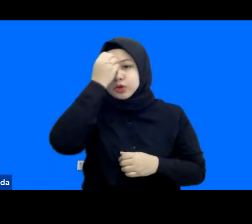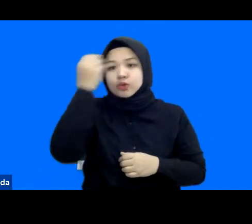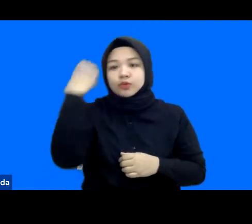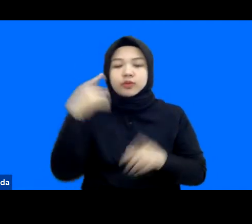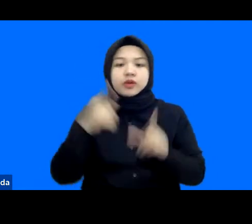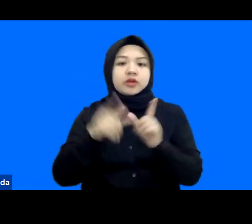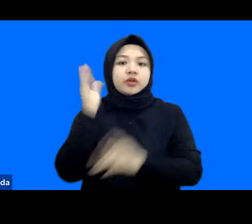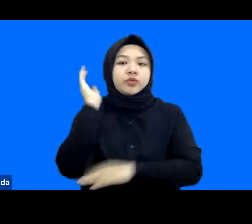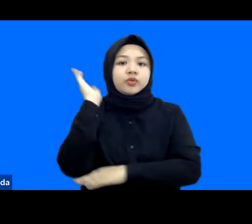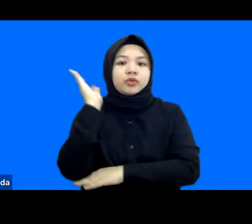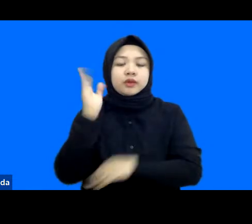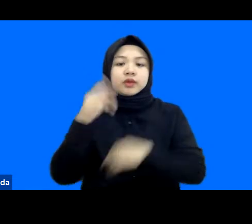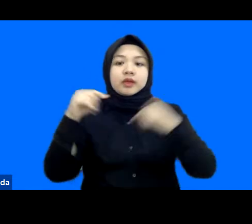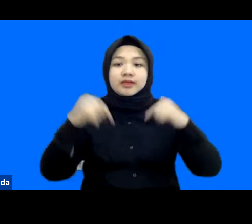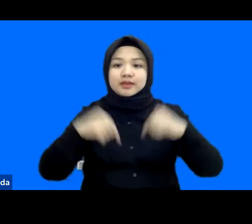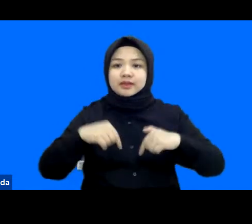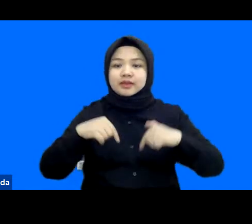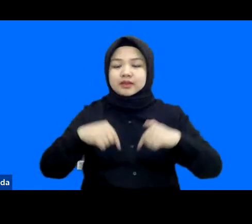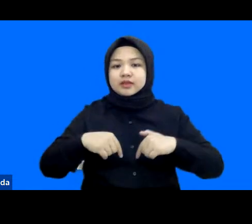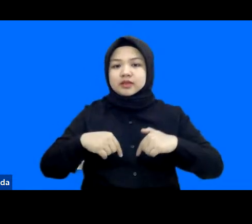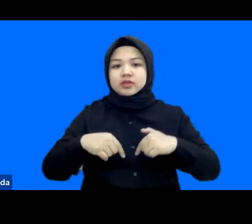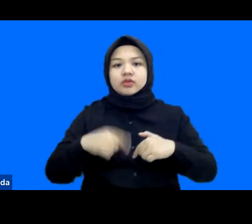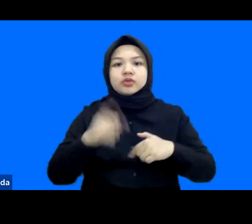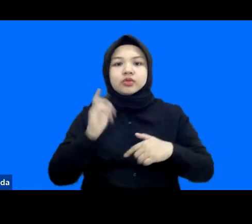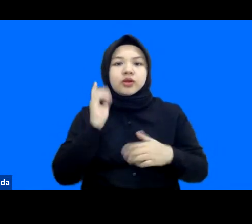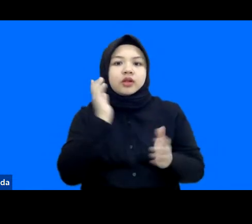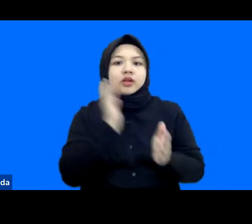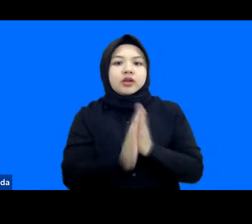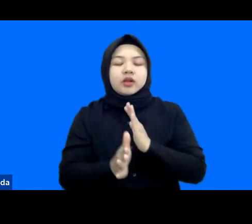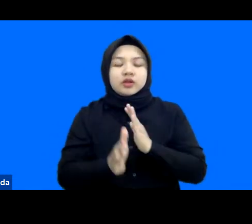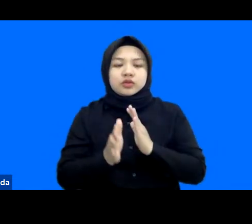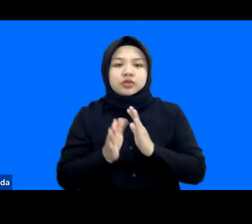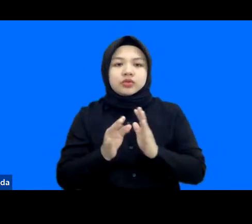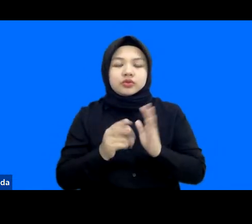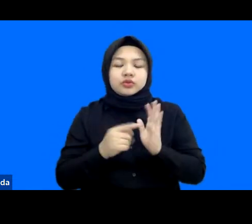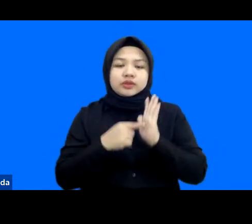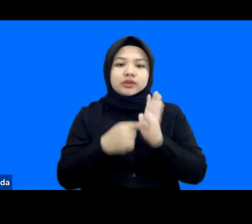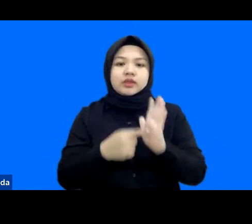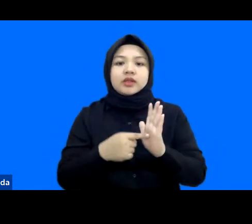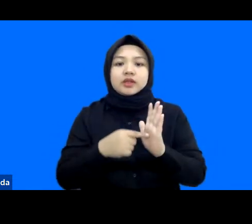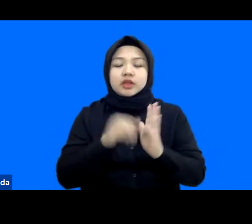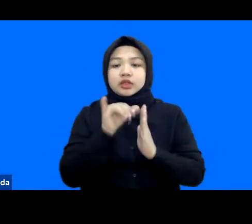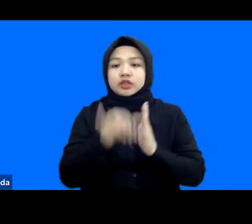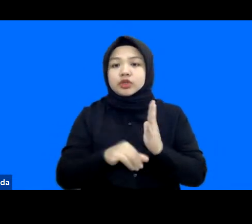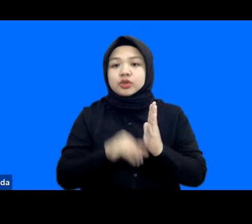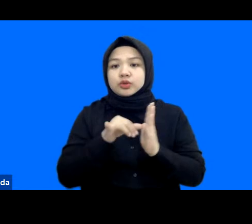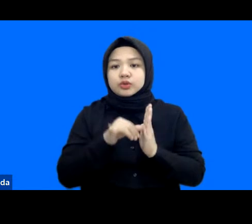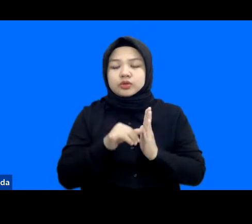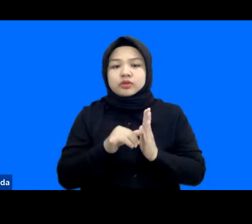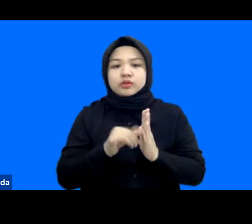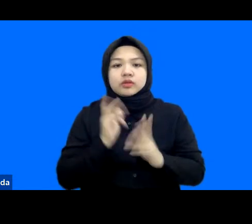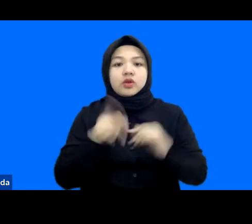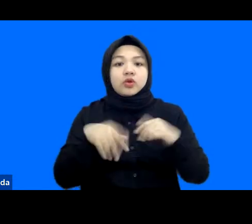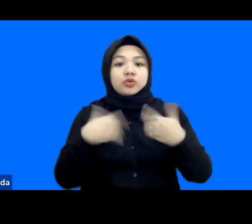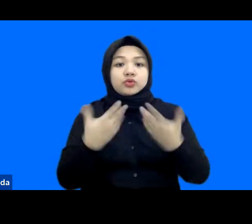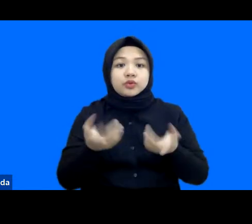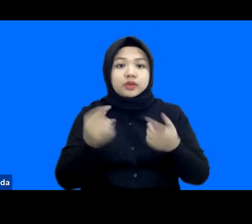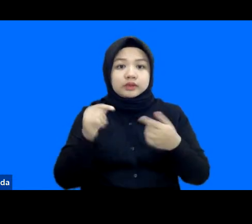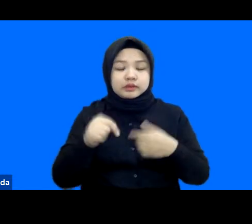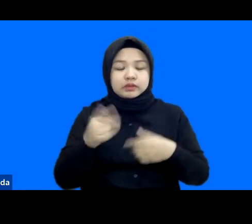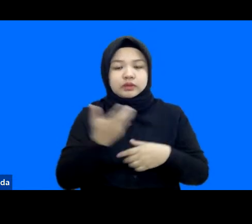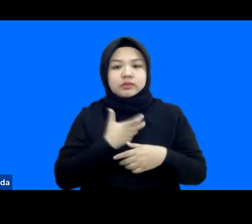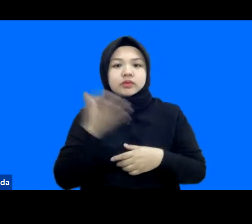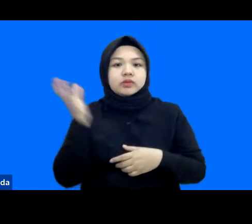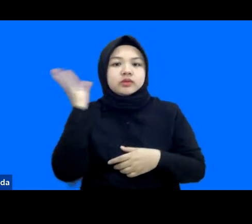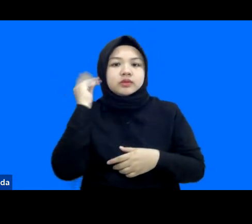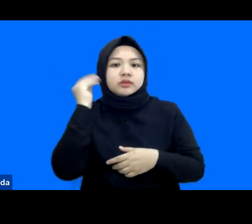live in YouTube. So maybe after this webinar ended and you still wanted to listen to this webinar, you can check